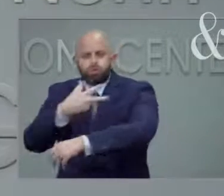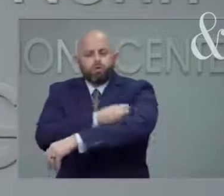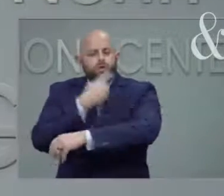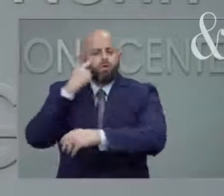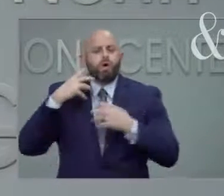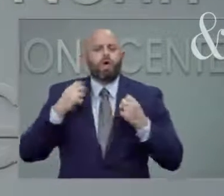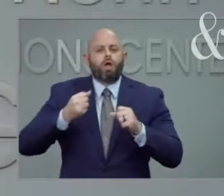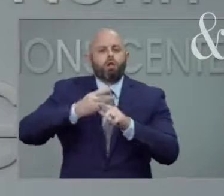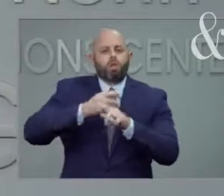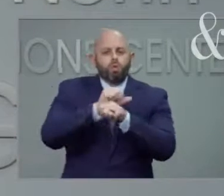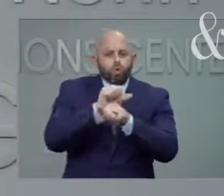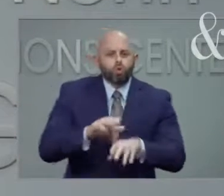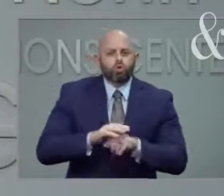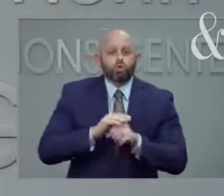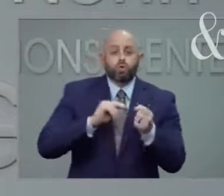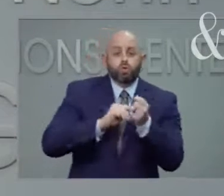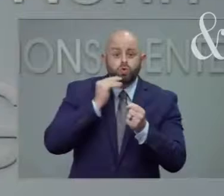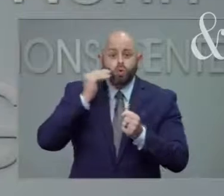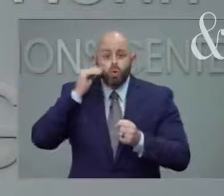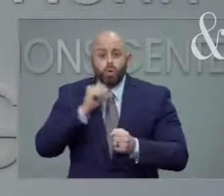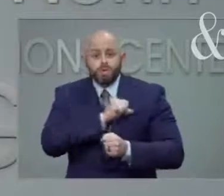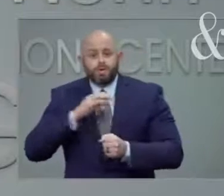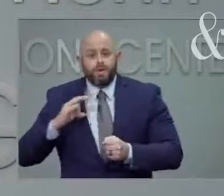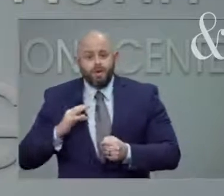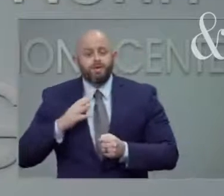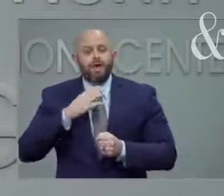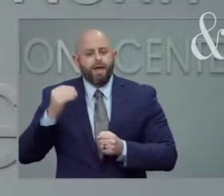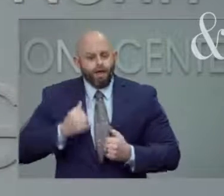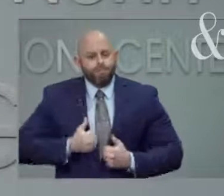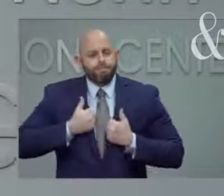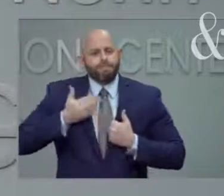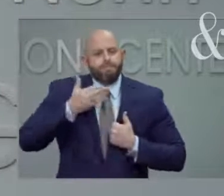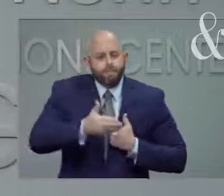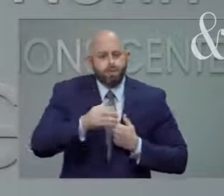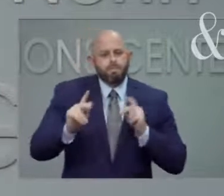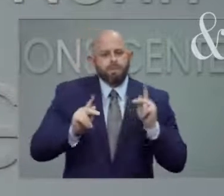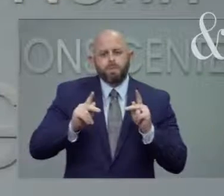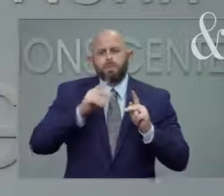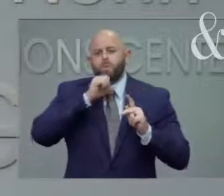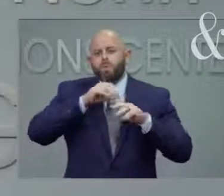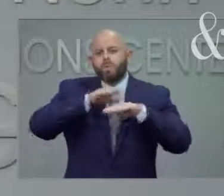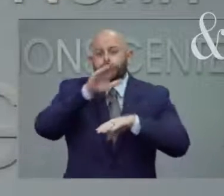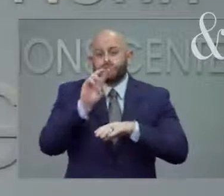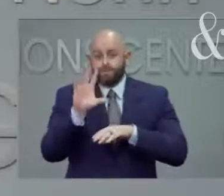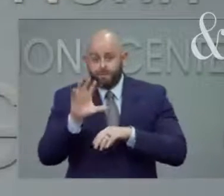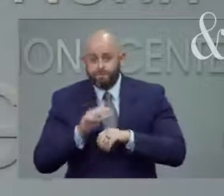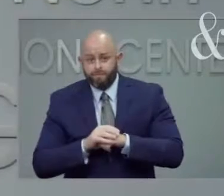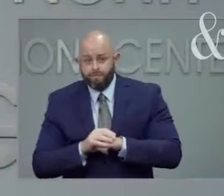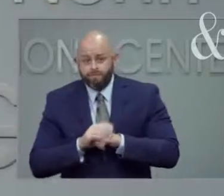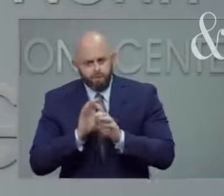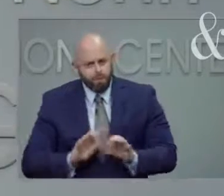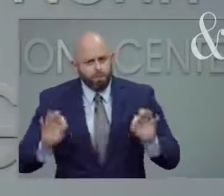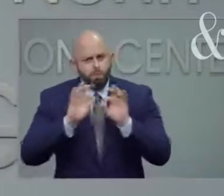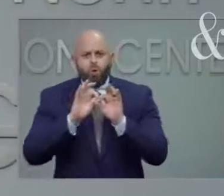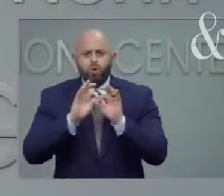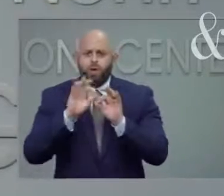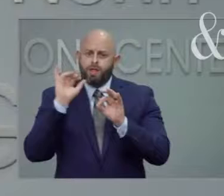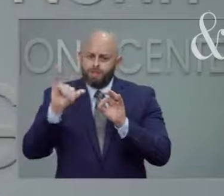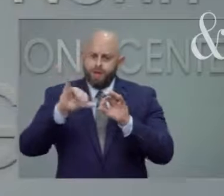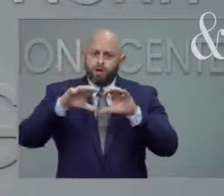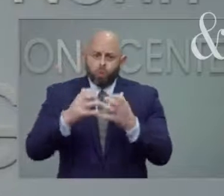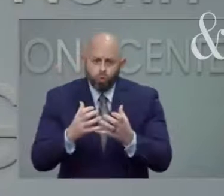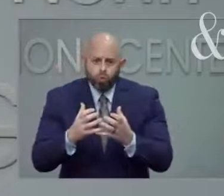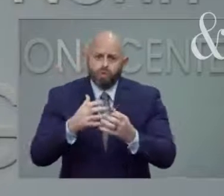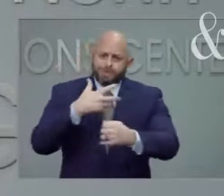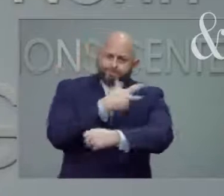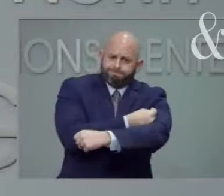care residents and staff, and people aged 65 and up. It's critical to get this age group vaccinated, as